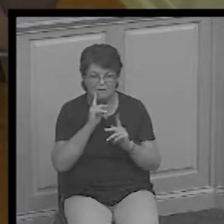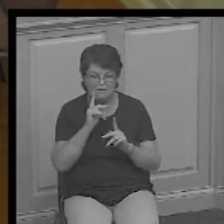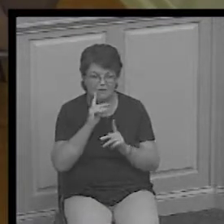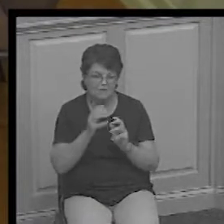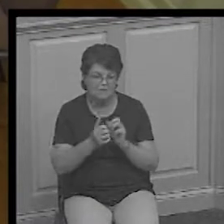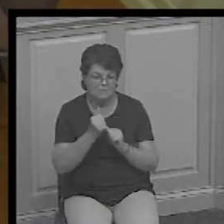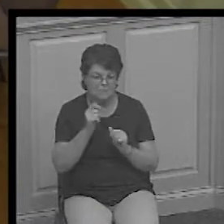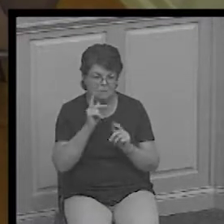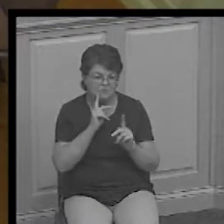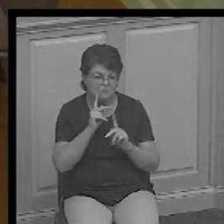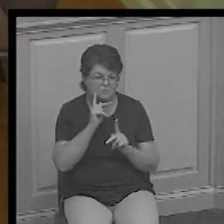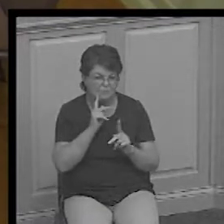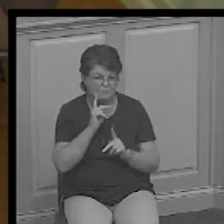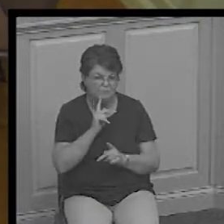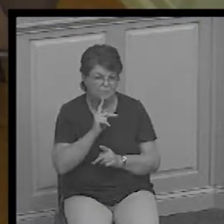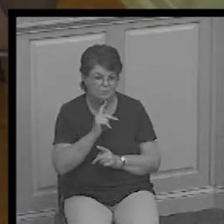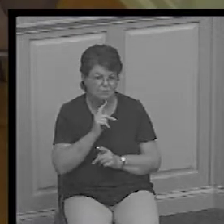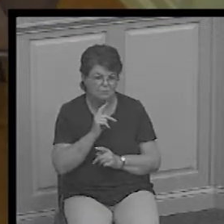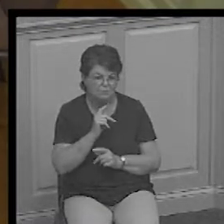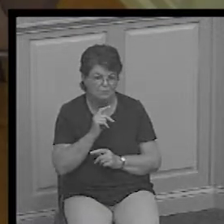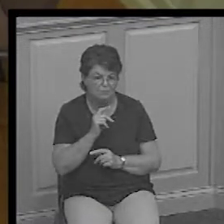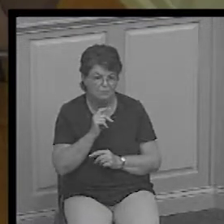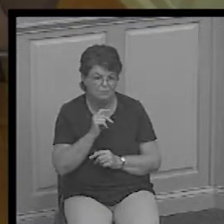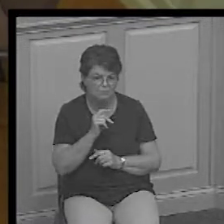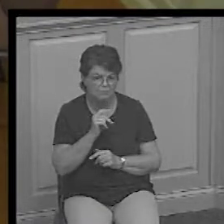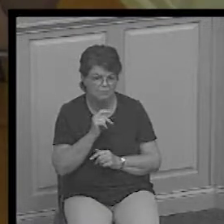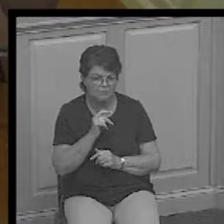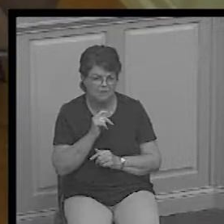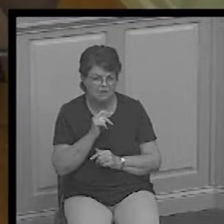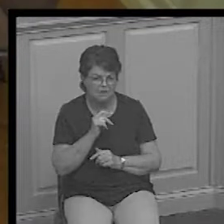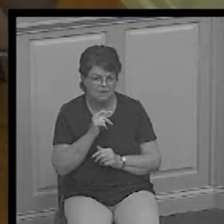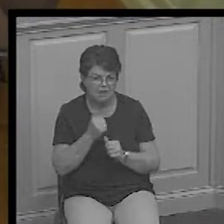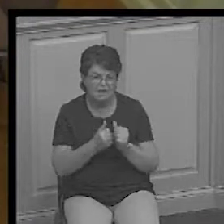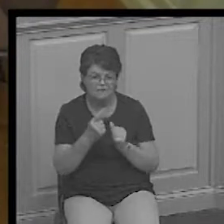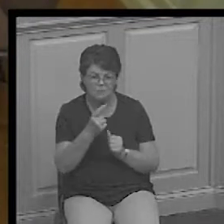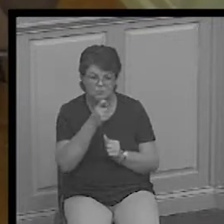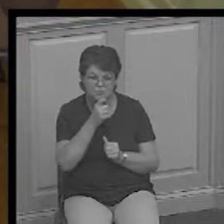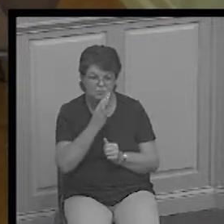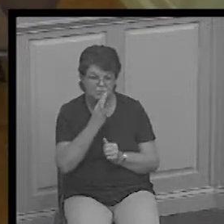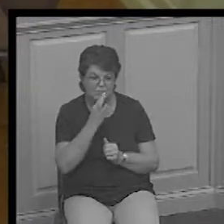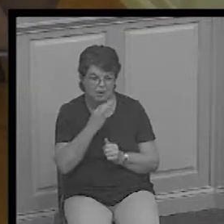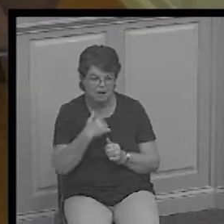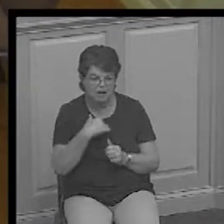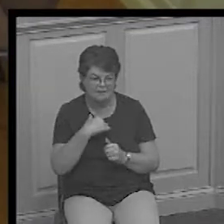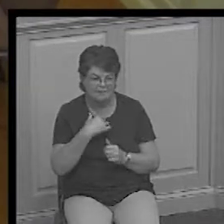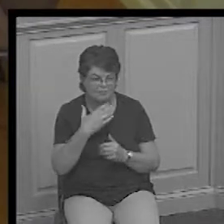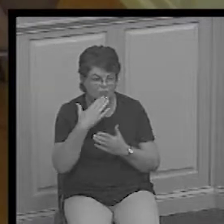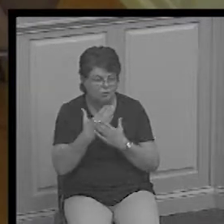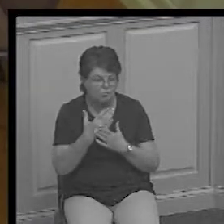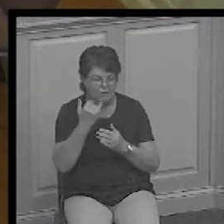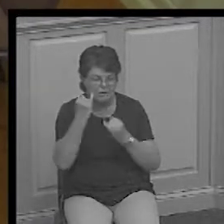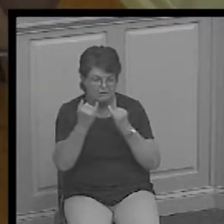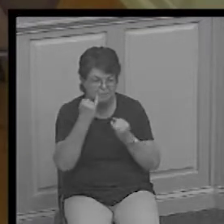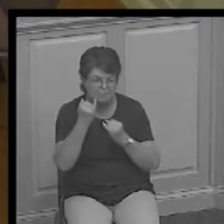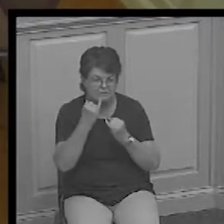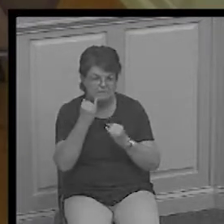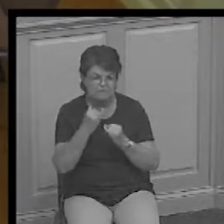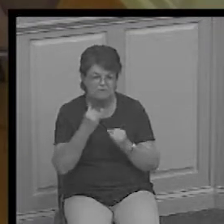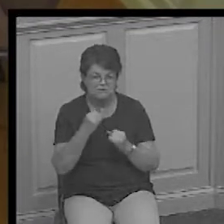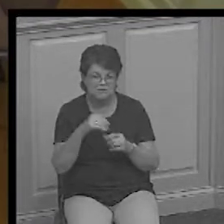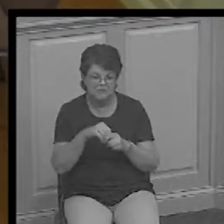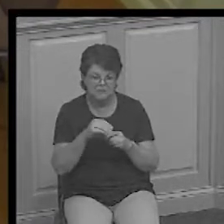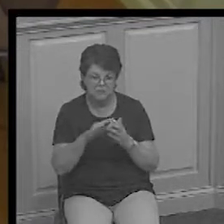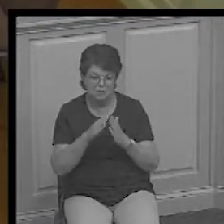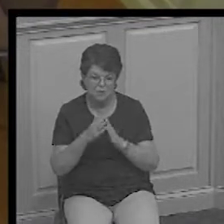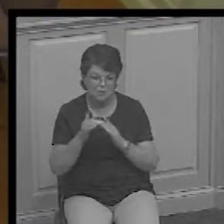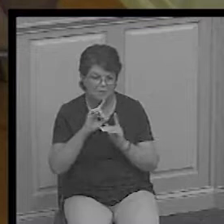most of the people, if not, and I'm going down the line thinking of everybody who's spoken generally has fabulous ideas. They have really good ideas for the community. They're